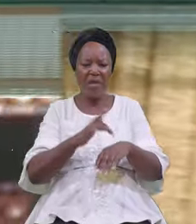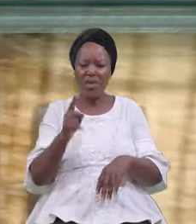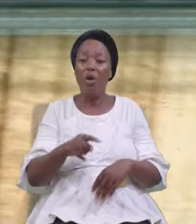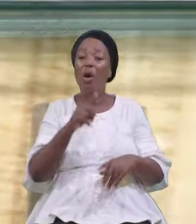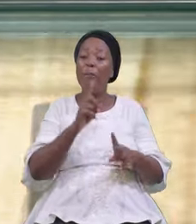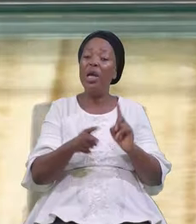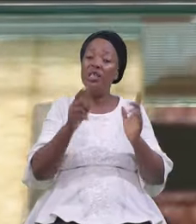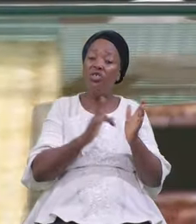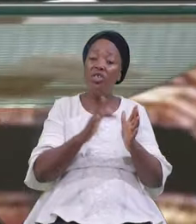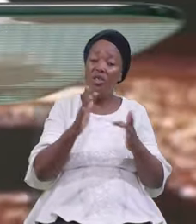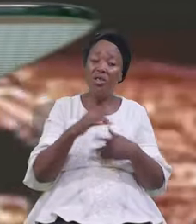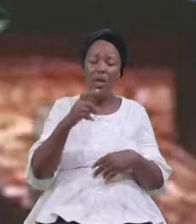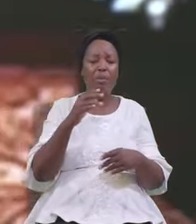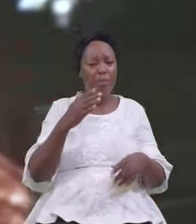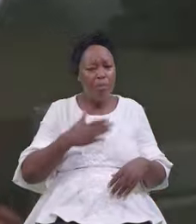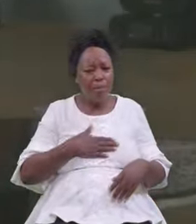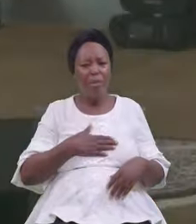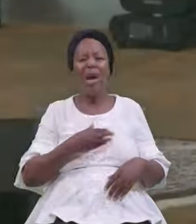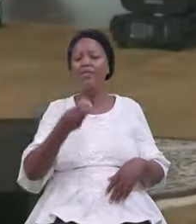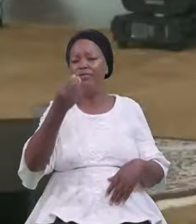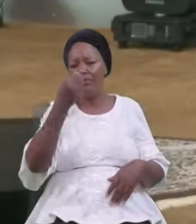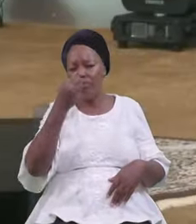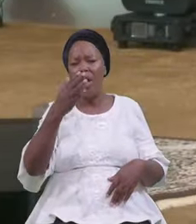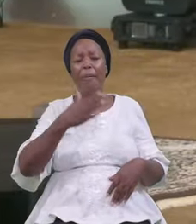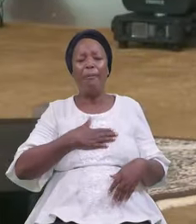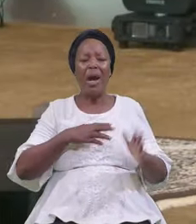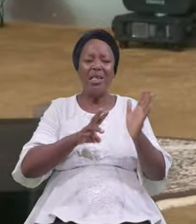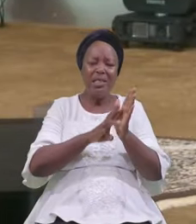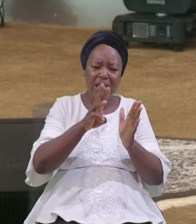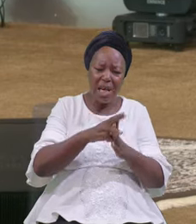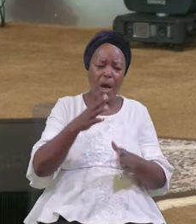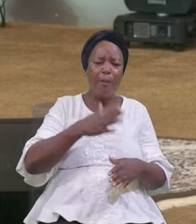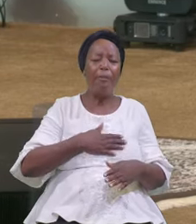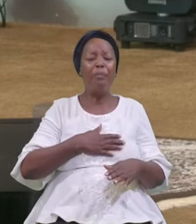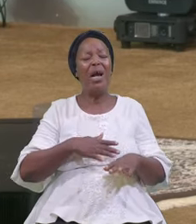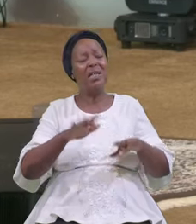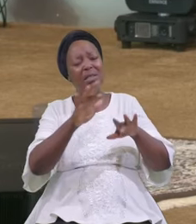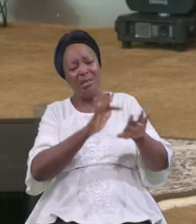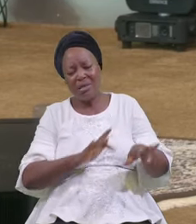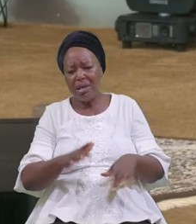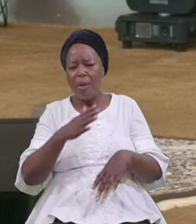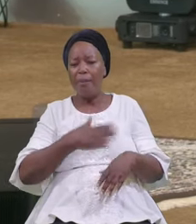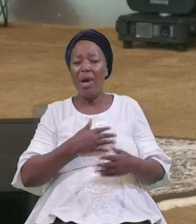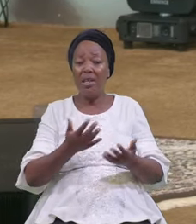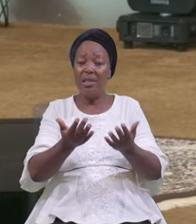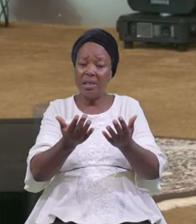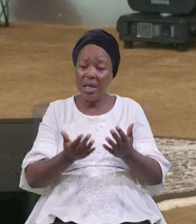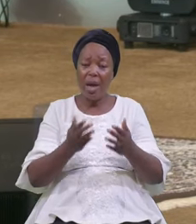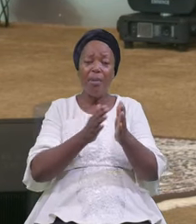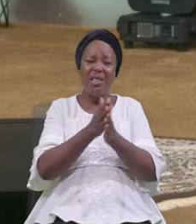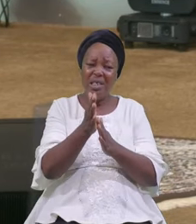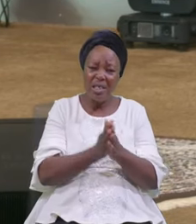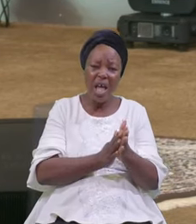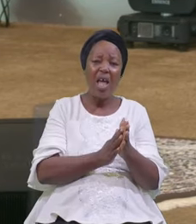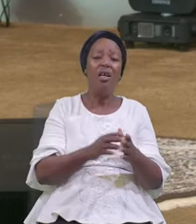Jesus said, my meat, my passion, my drive, the thing that drives me from this, my